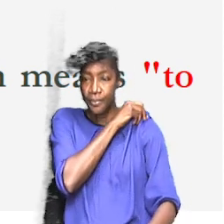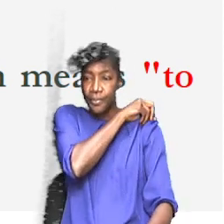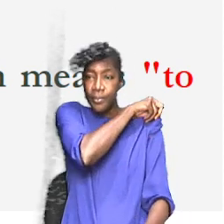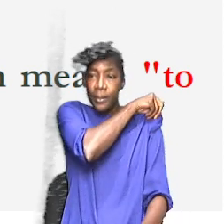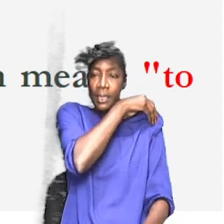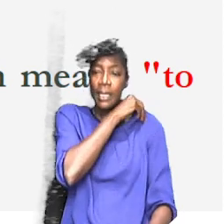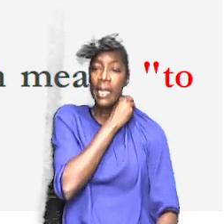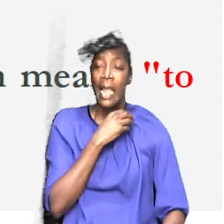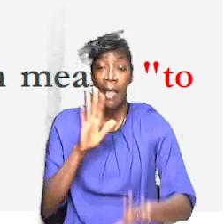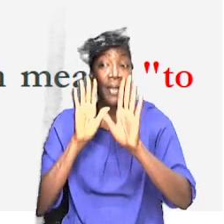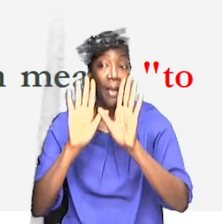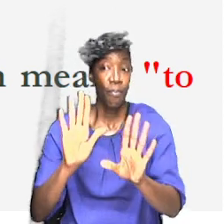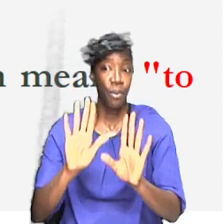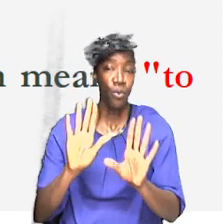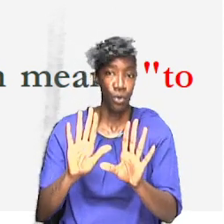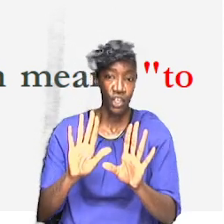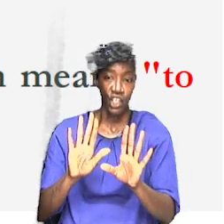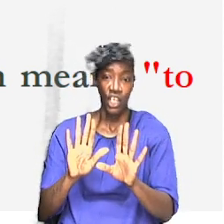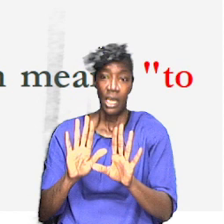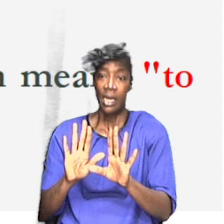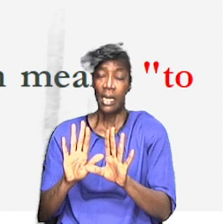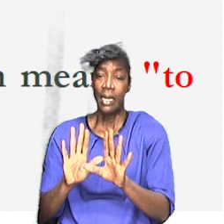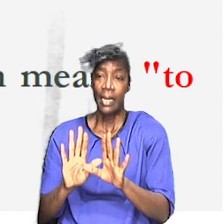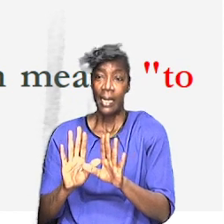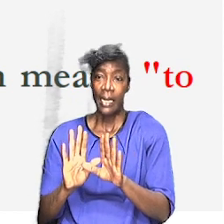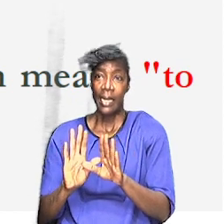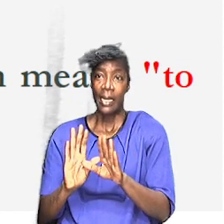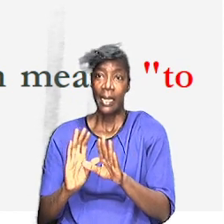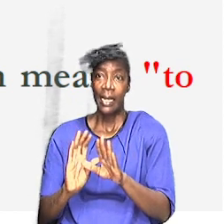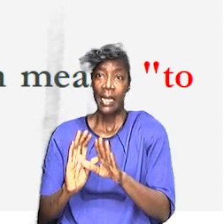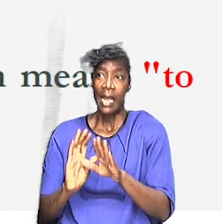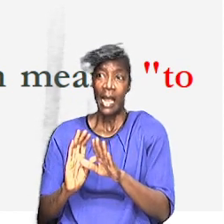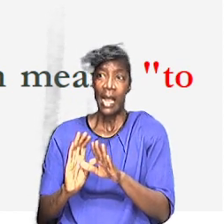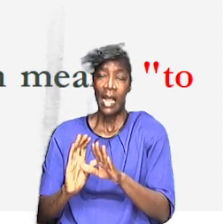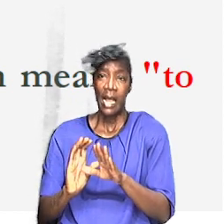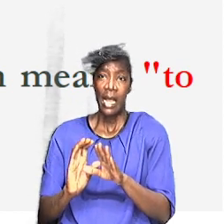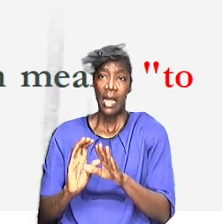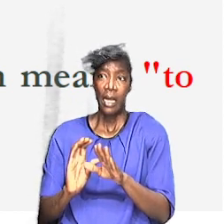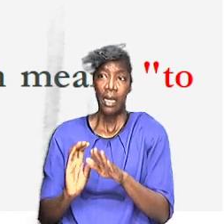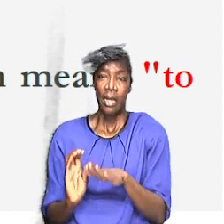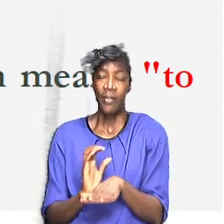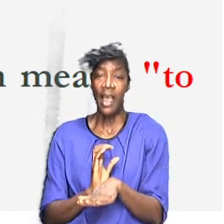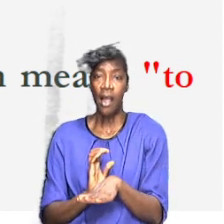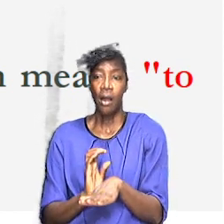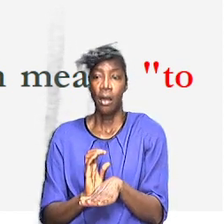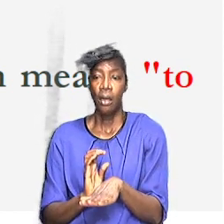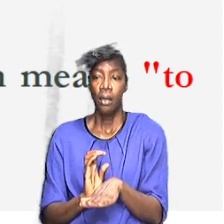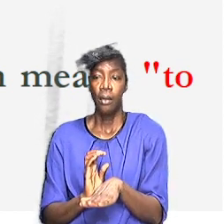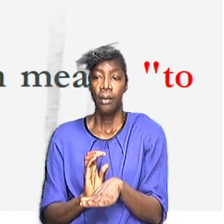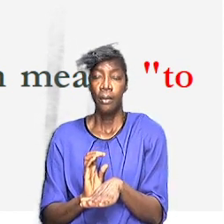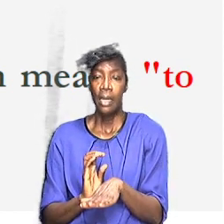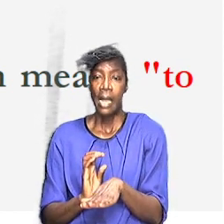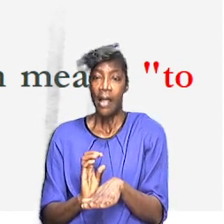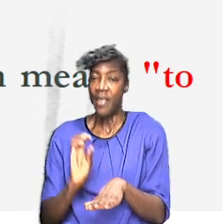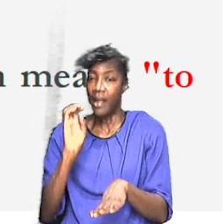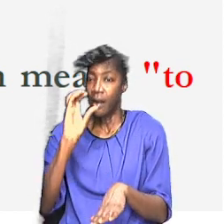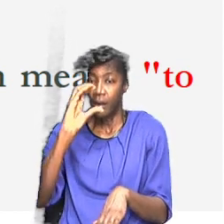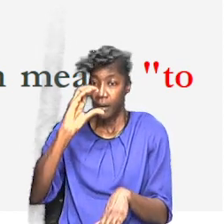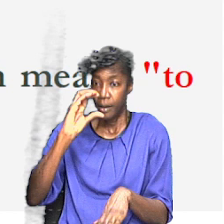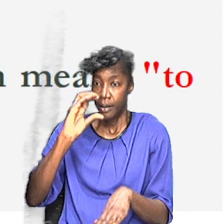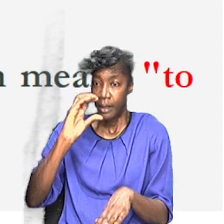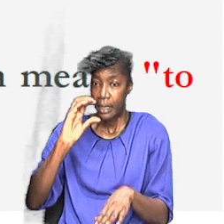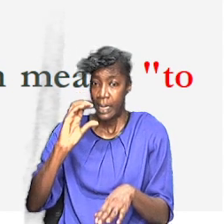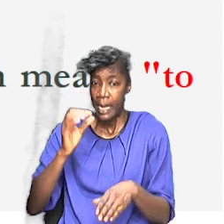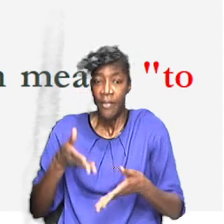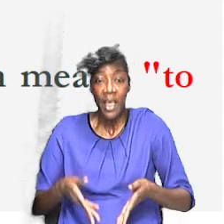were, their culture, their Hellenic. When you talk about Hellenic, you're talking about Greek culture. So they pushed